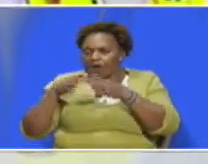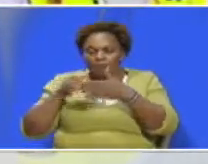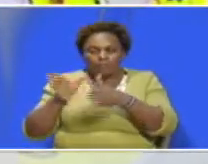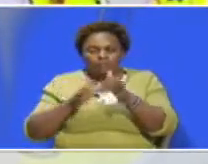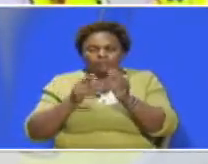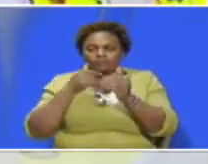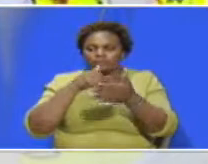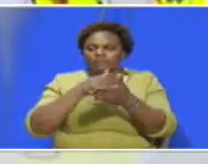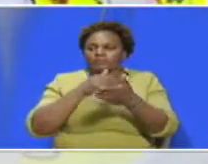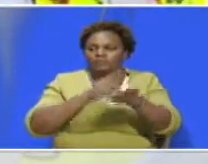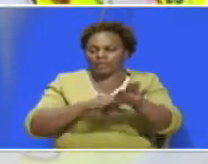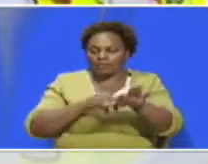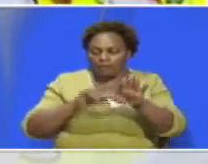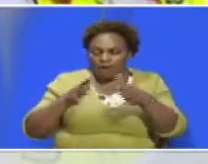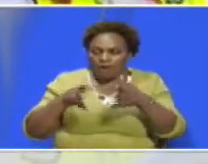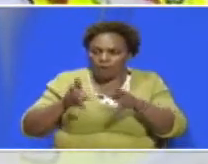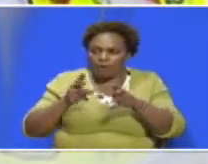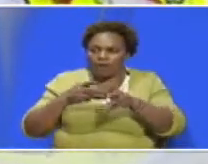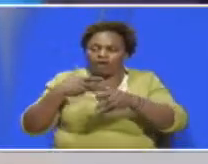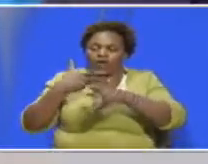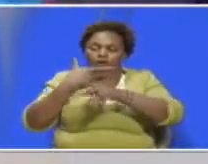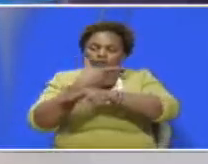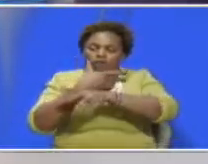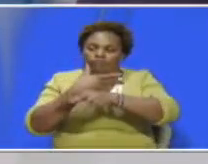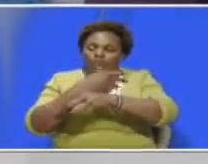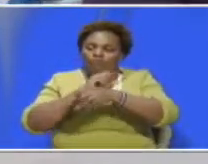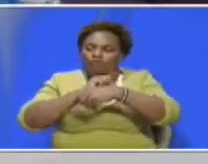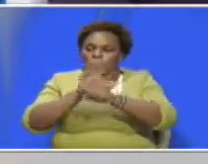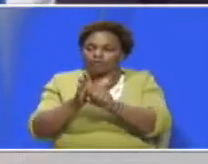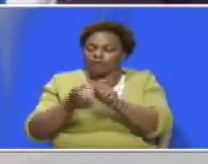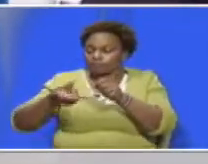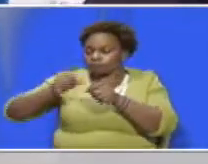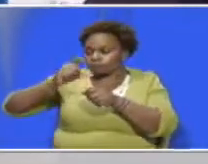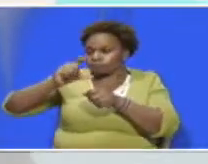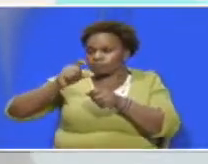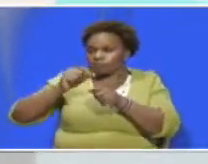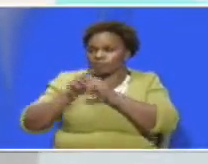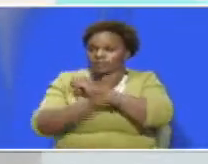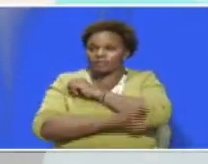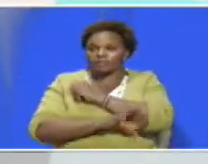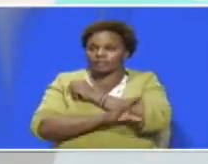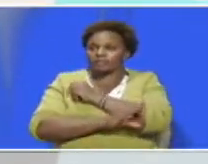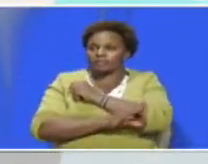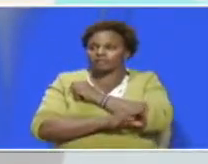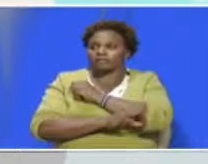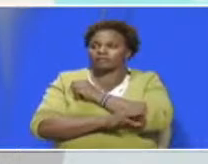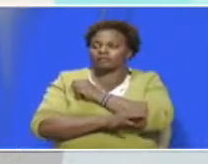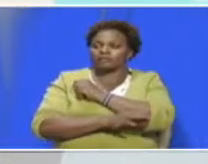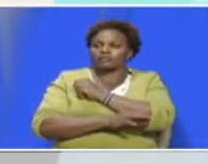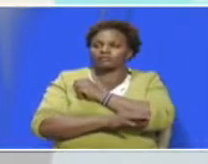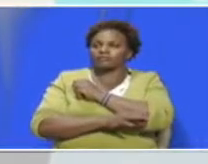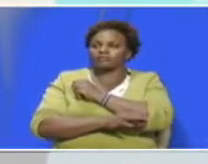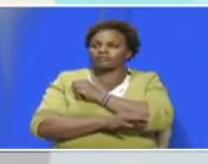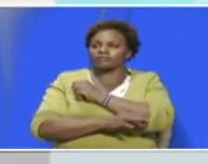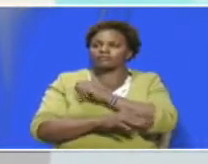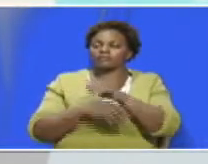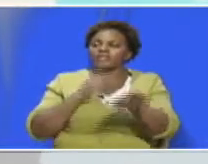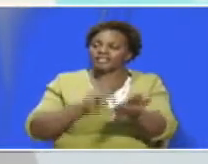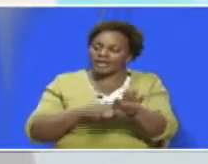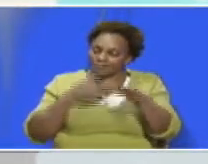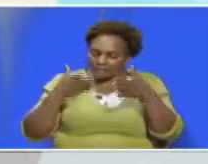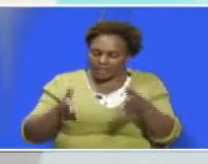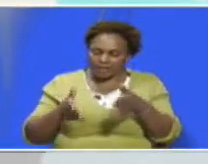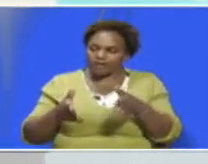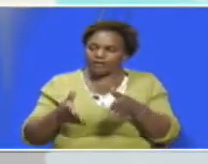chances, especially in the wake of the soaring COVID-19 cases in the country. There's no set date or timeline. The timeline is now,